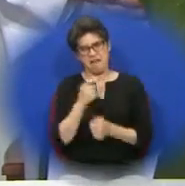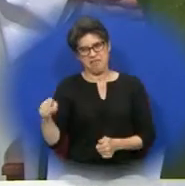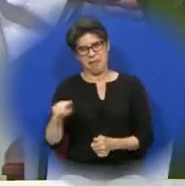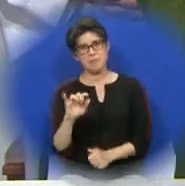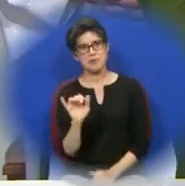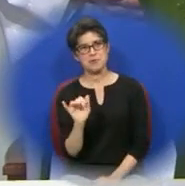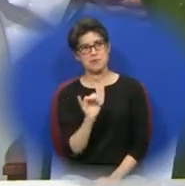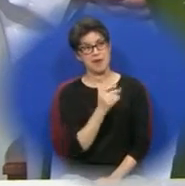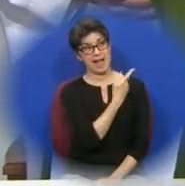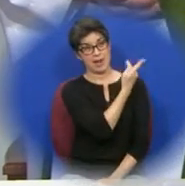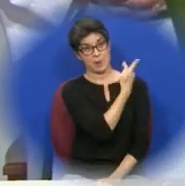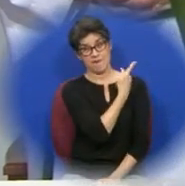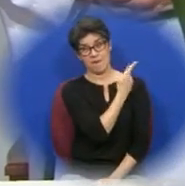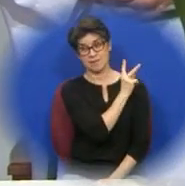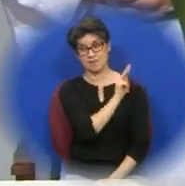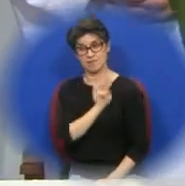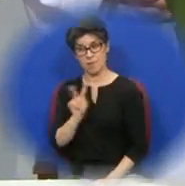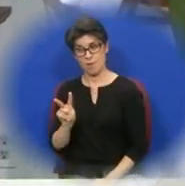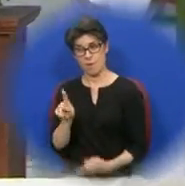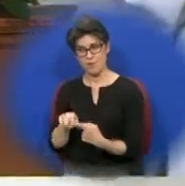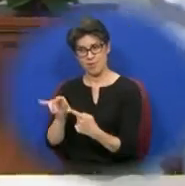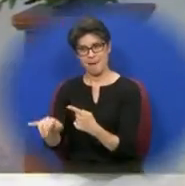will come to him.